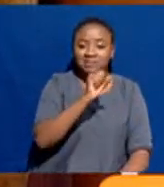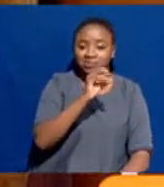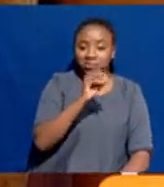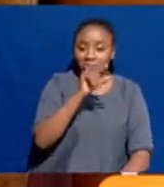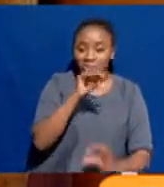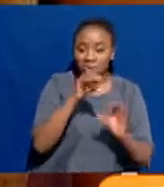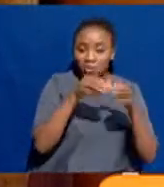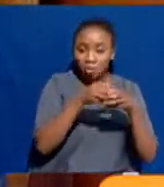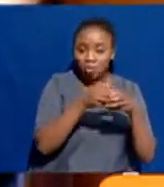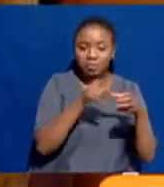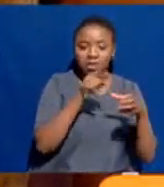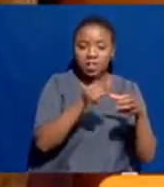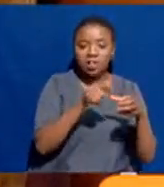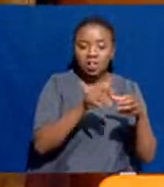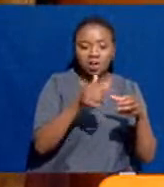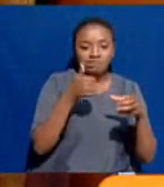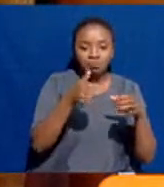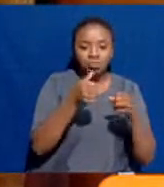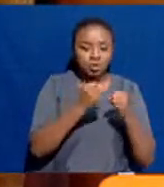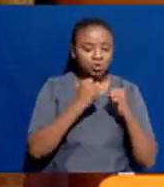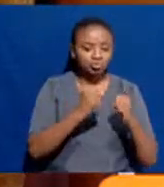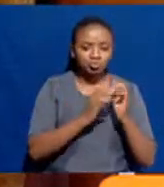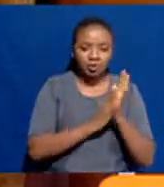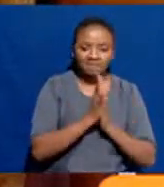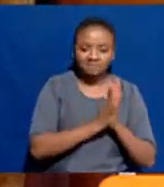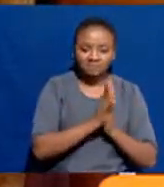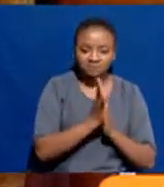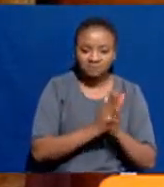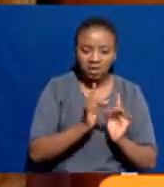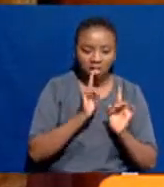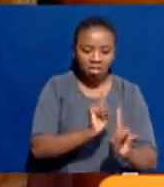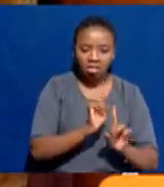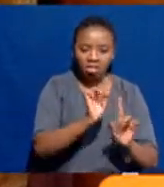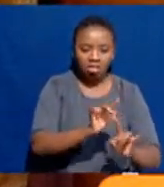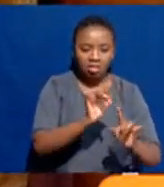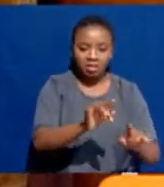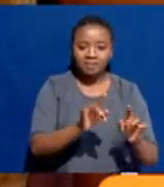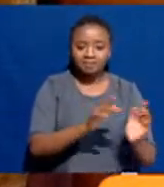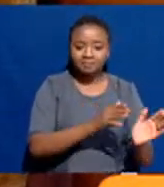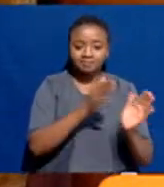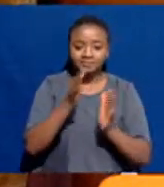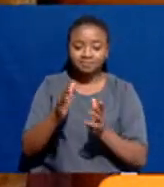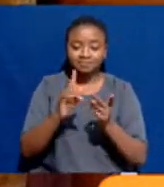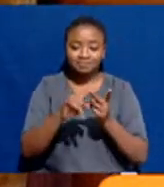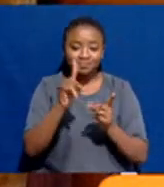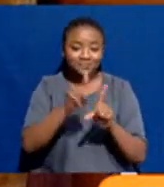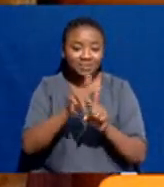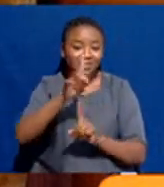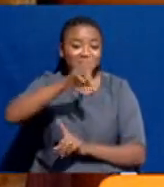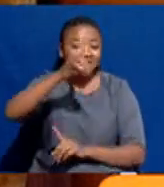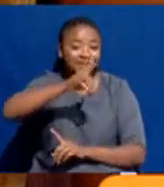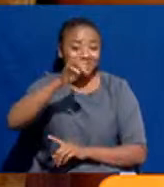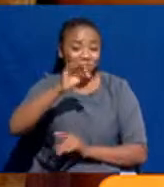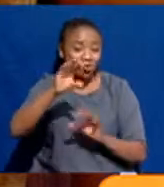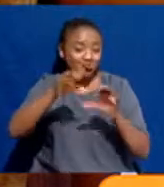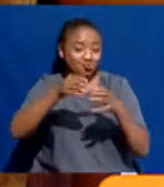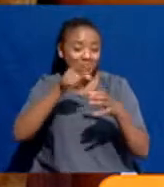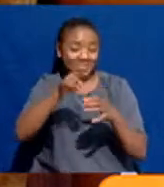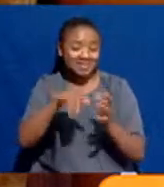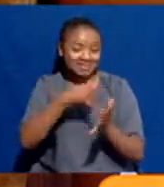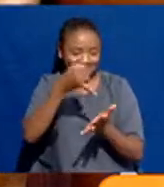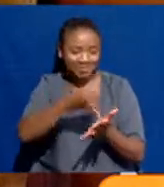okay? And people forget that the religious sector is also a part of the civil society. Mm-hmm. And they have